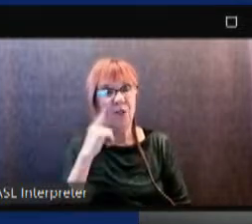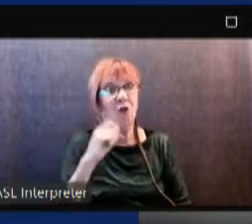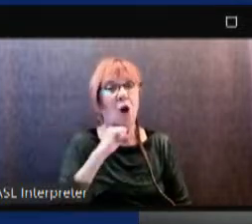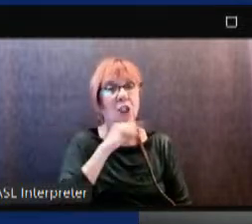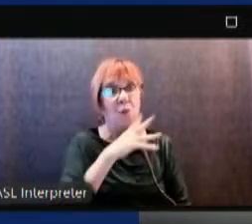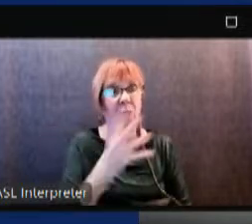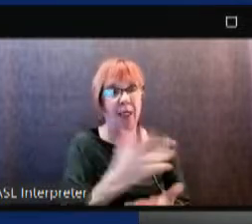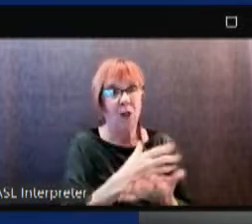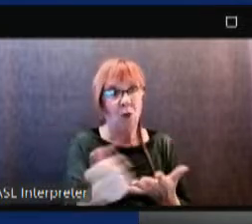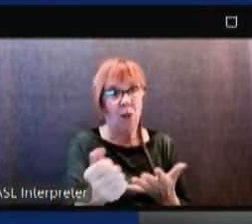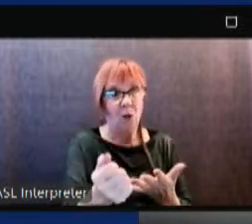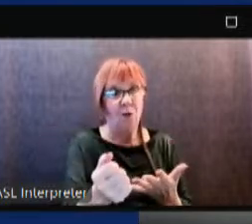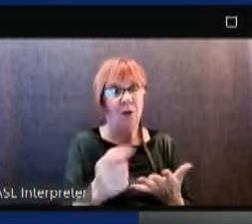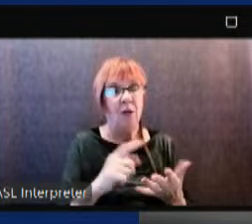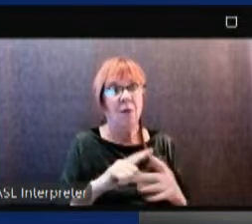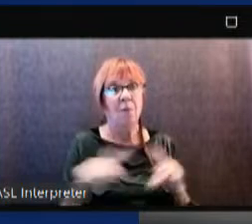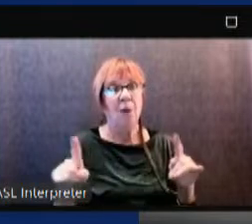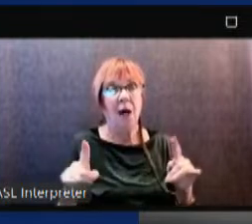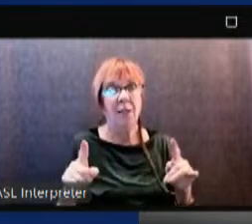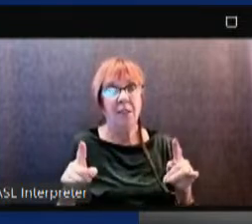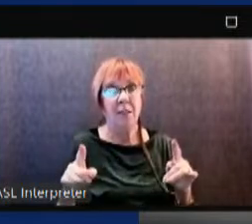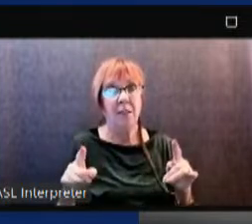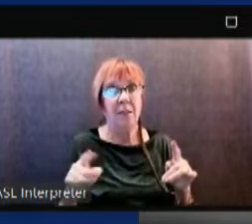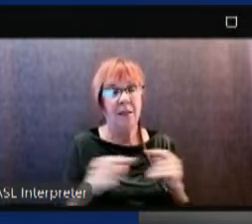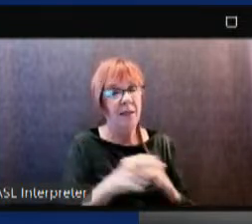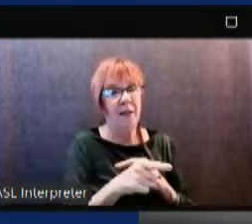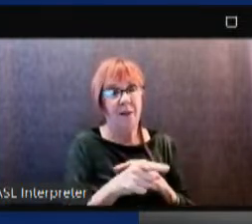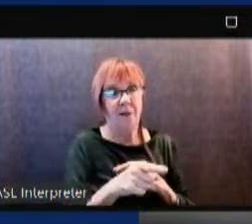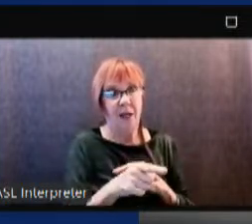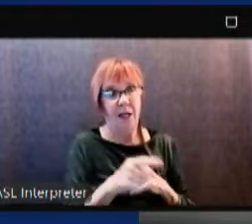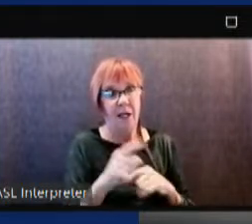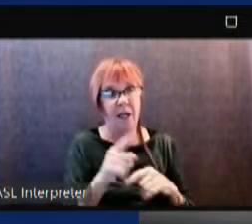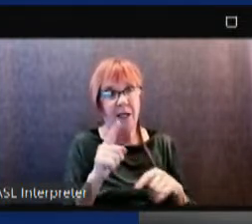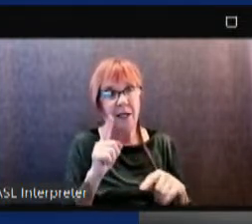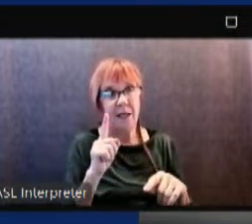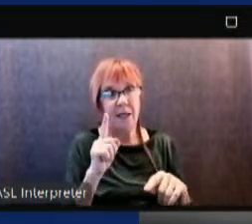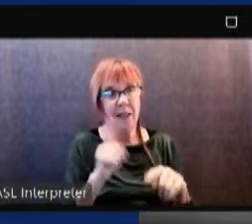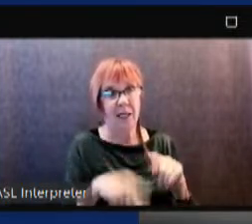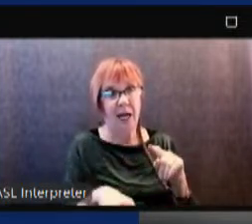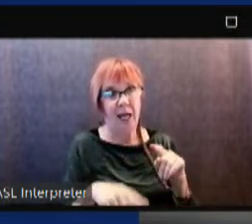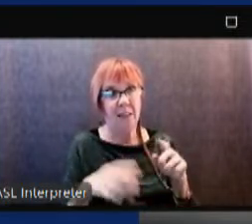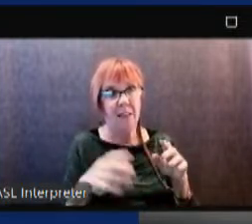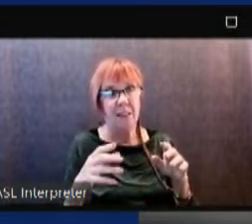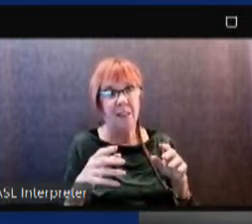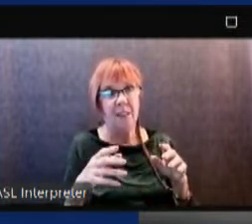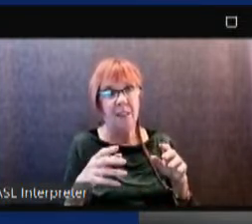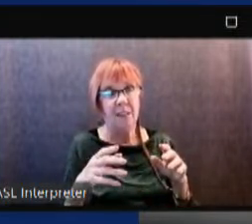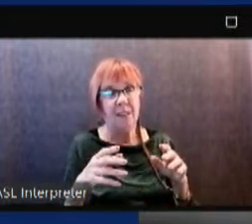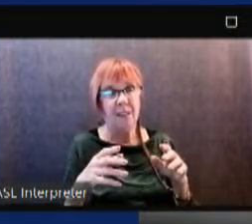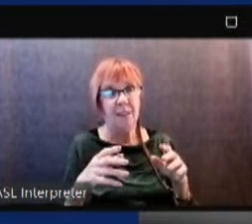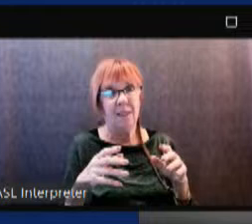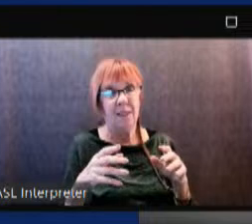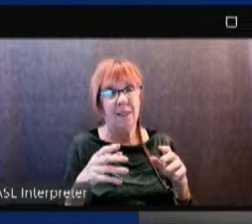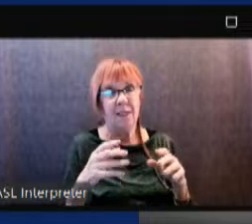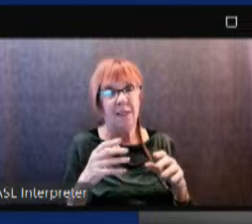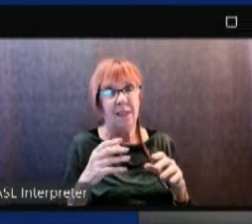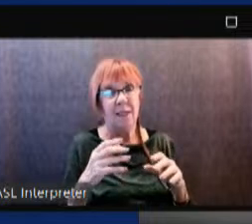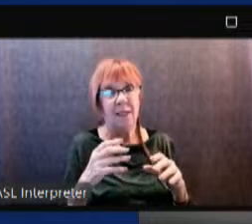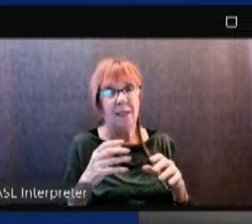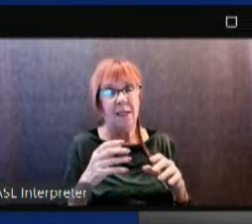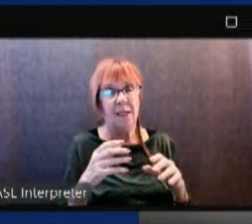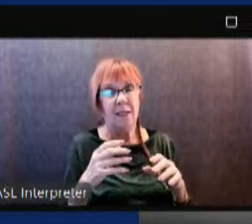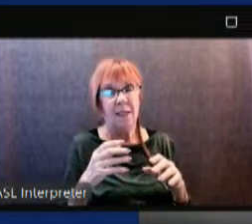But there wouldn't be an option for them to get that debris removal through the U.S. Army Corps